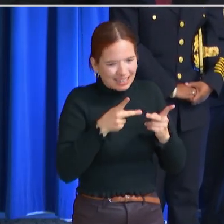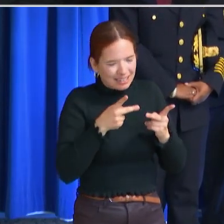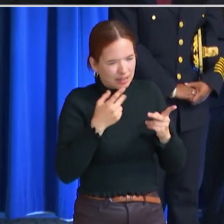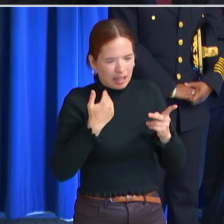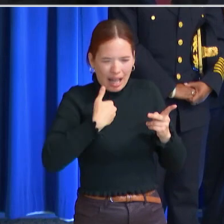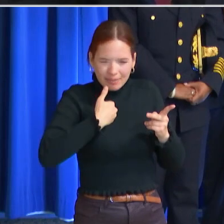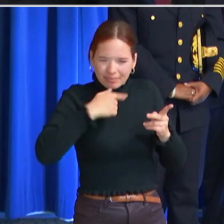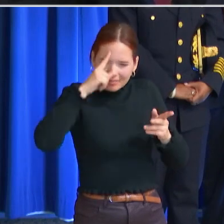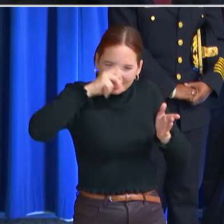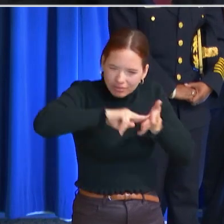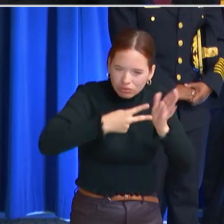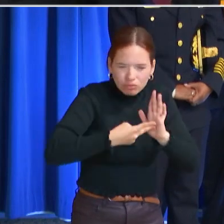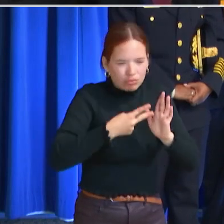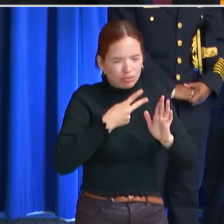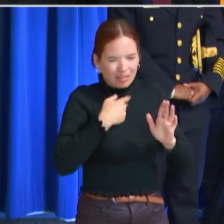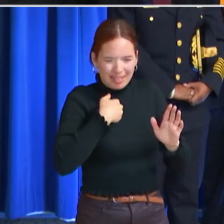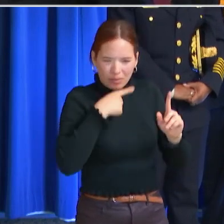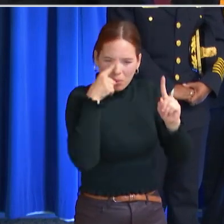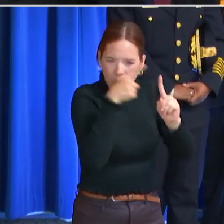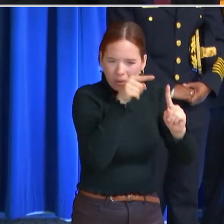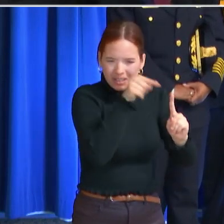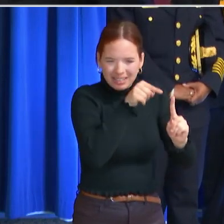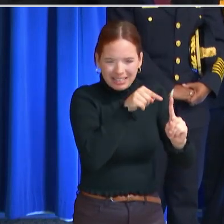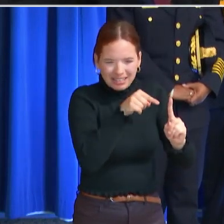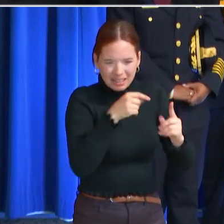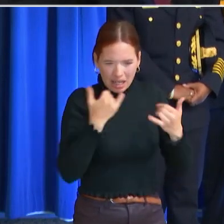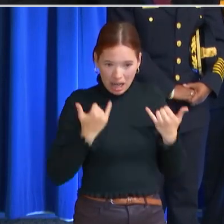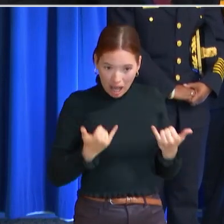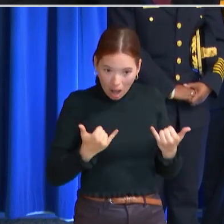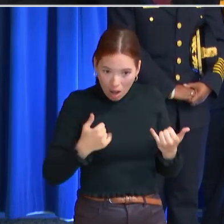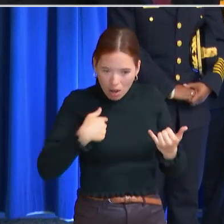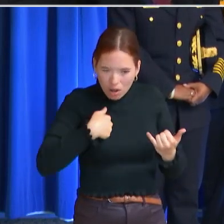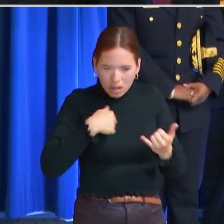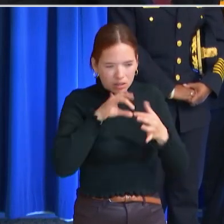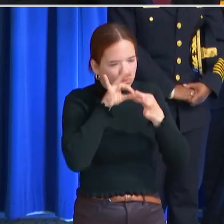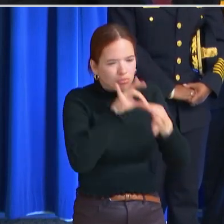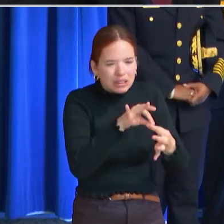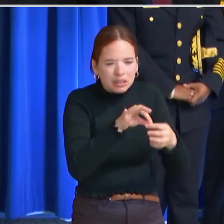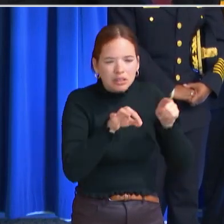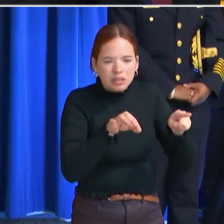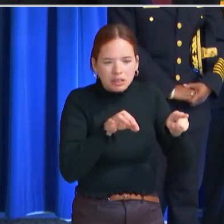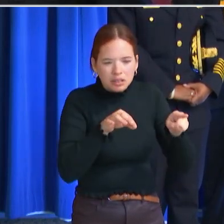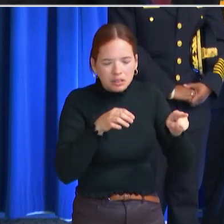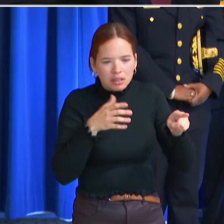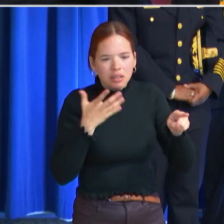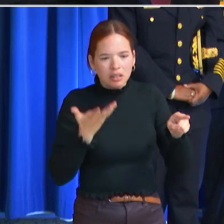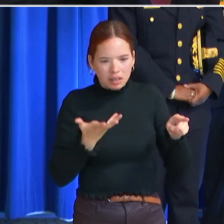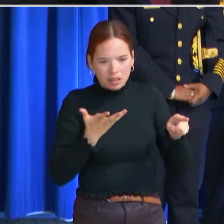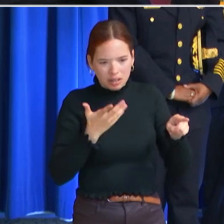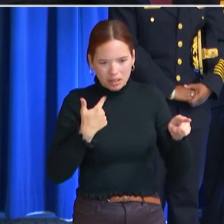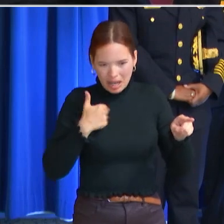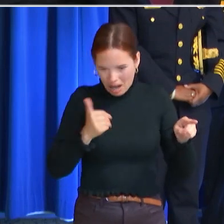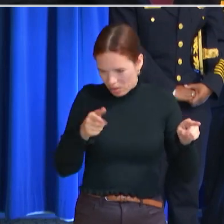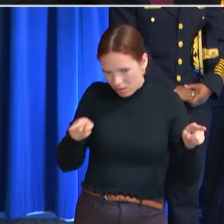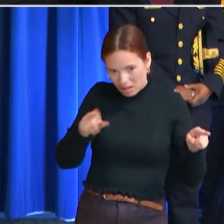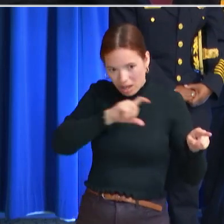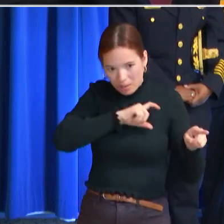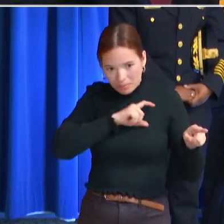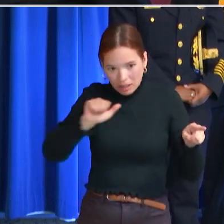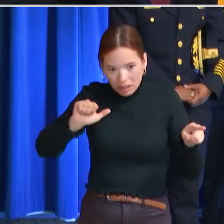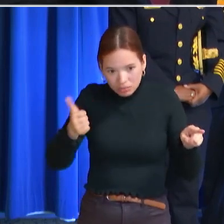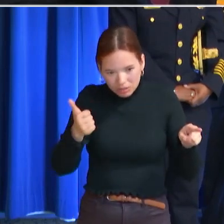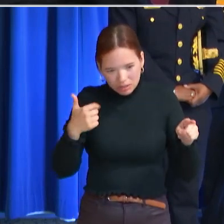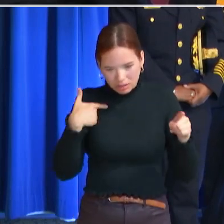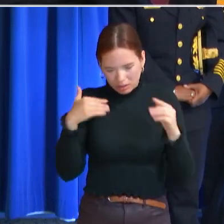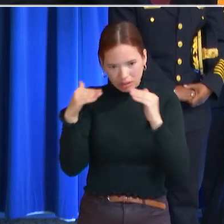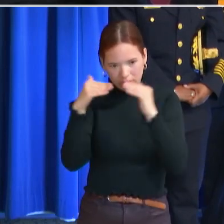with it. Being able to connect with and support law enforcement agencies on a national level is something that